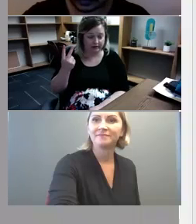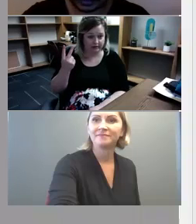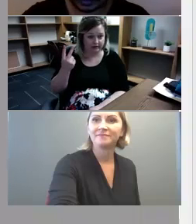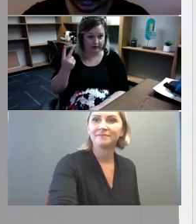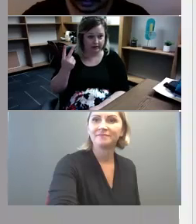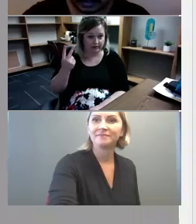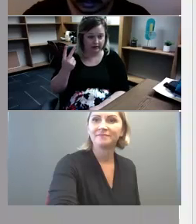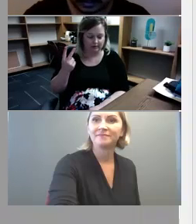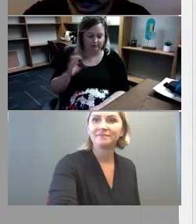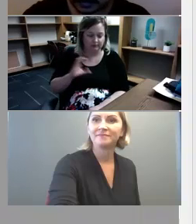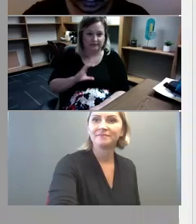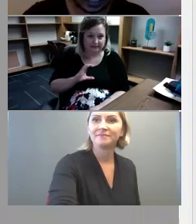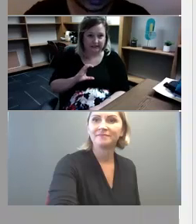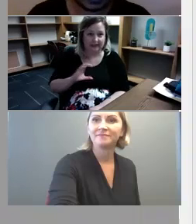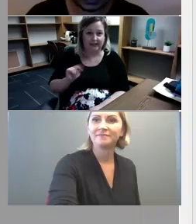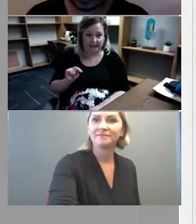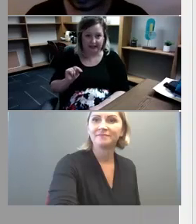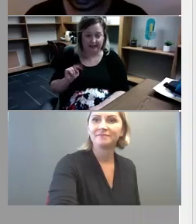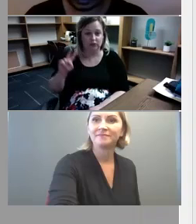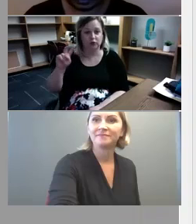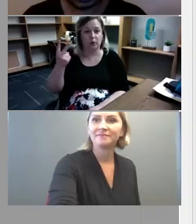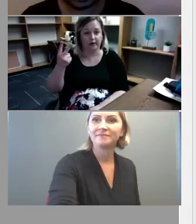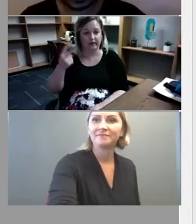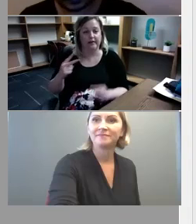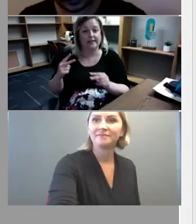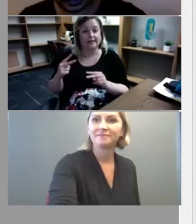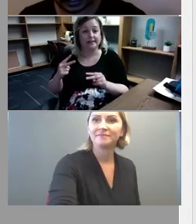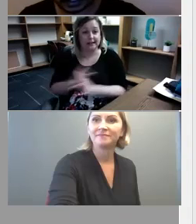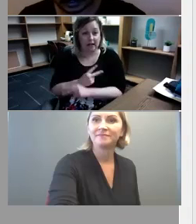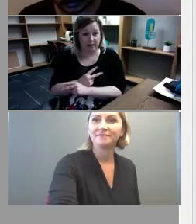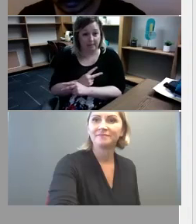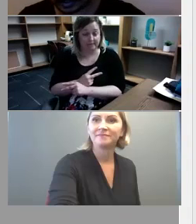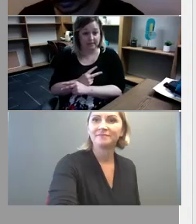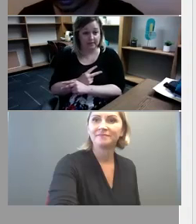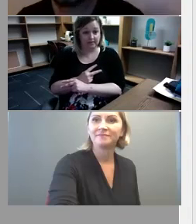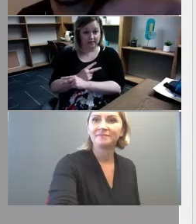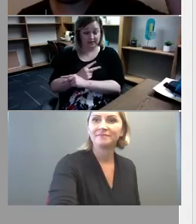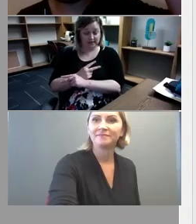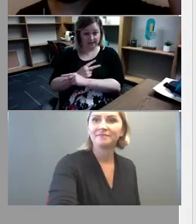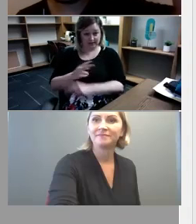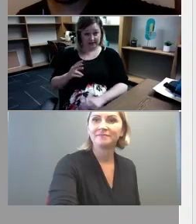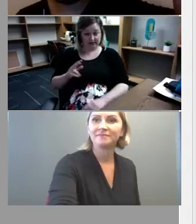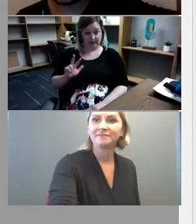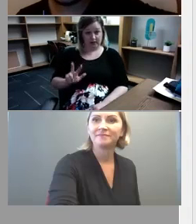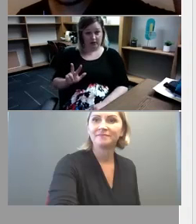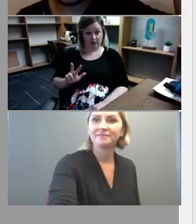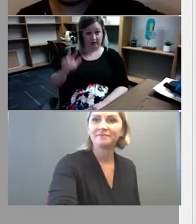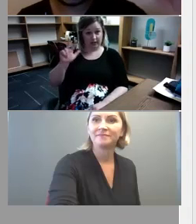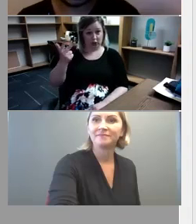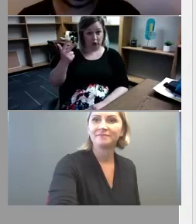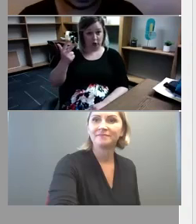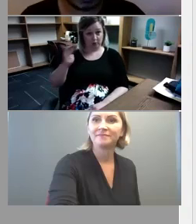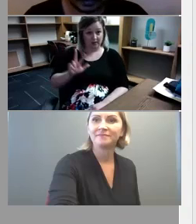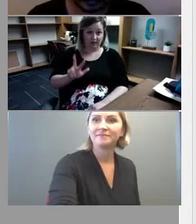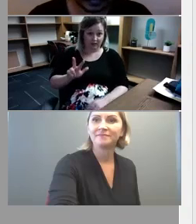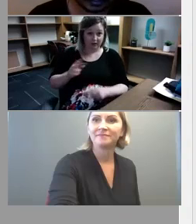Cn squared times 3 cubed, because 3 times 3 times 3, 9 times